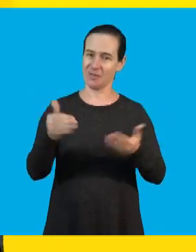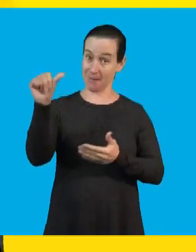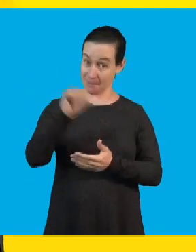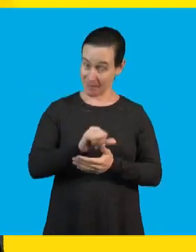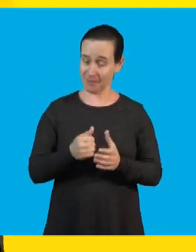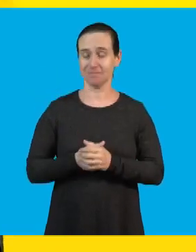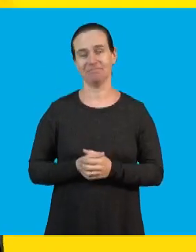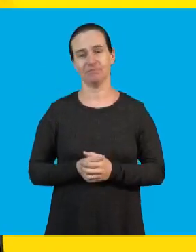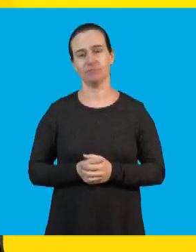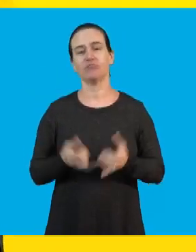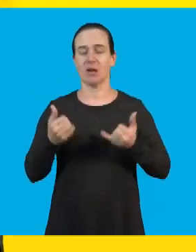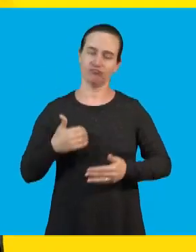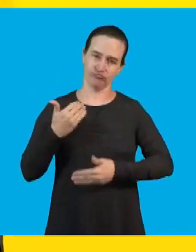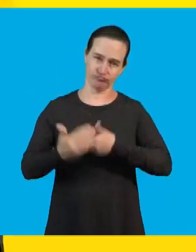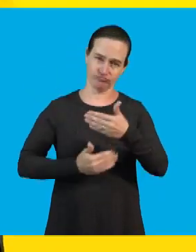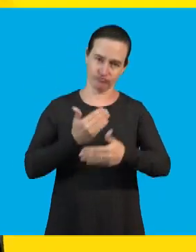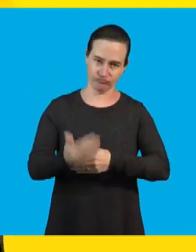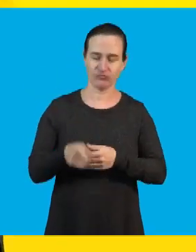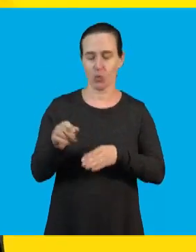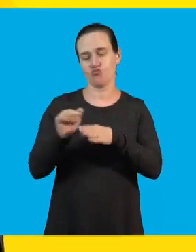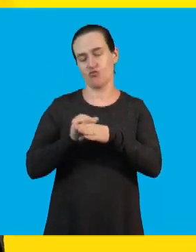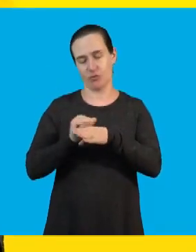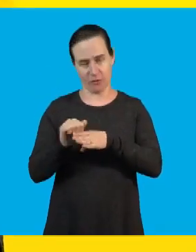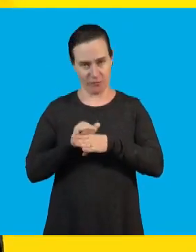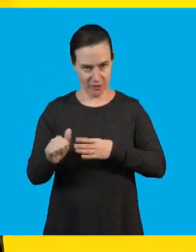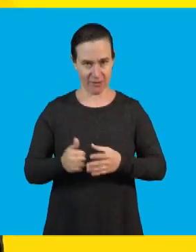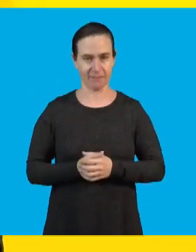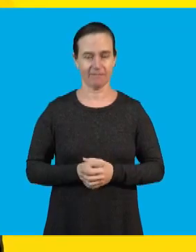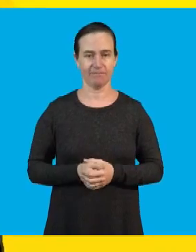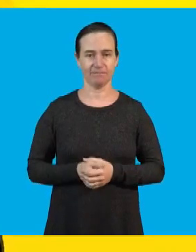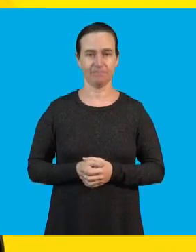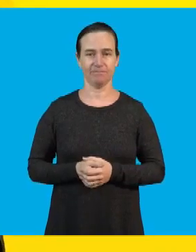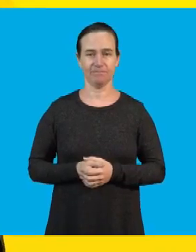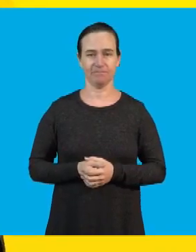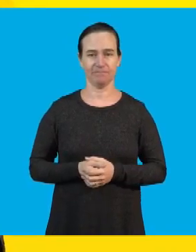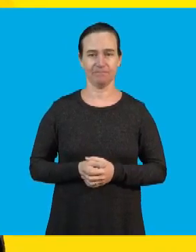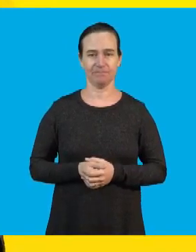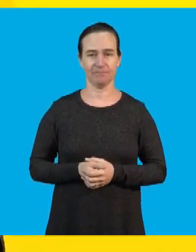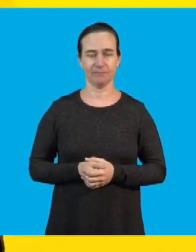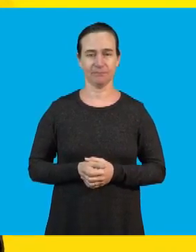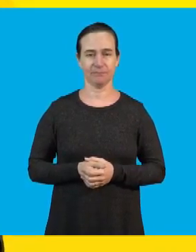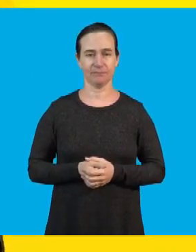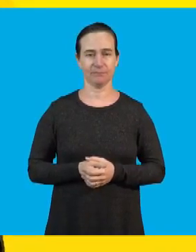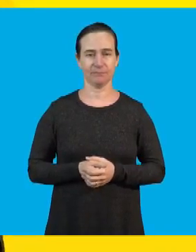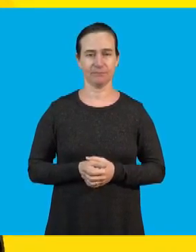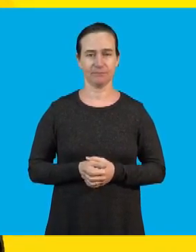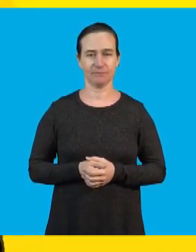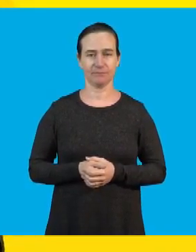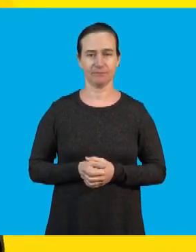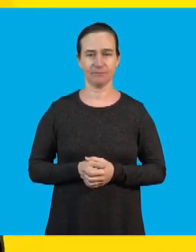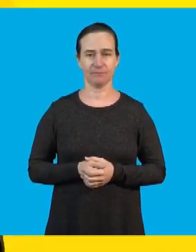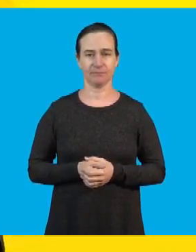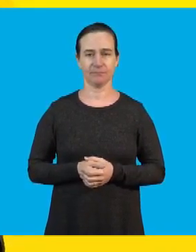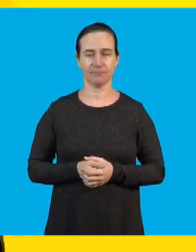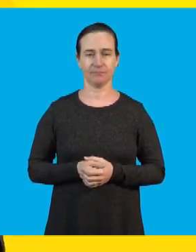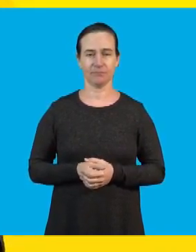Learners, welcome back from your ad break. We will now continue our practice session for the exam questions. Right,